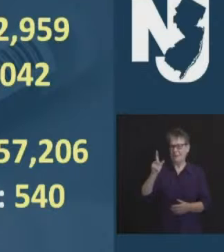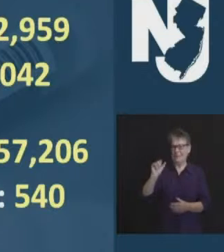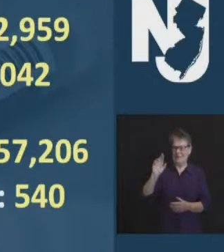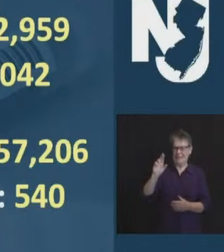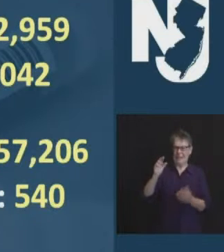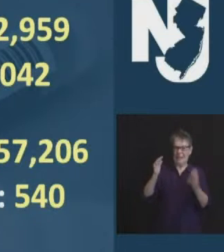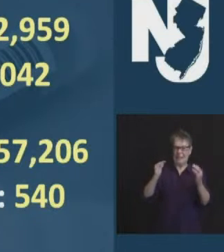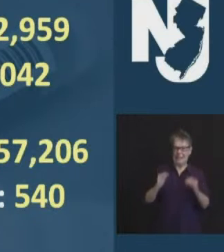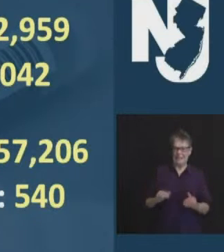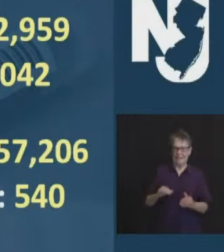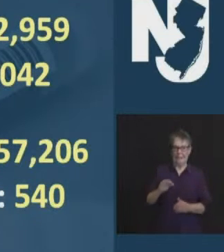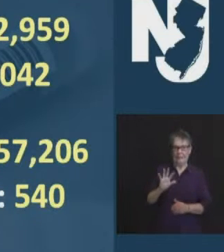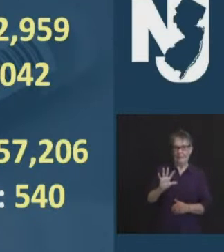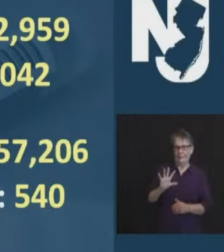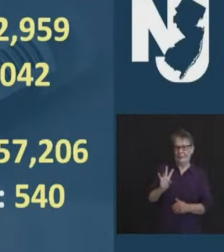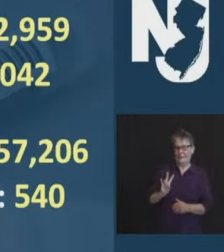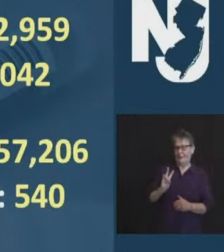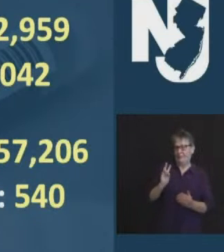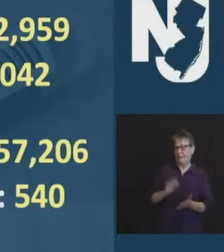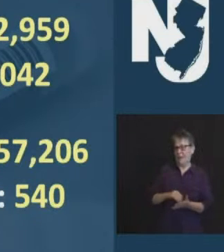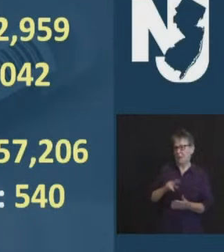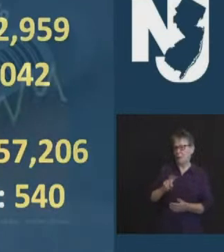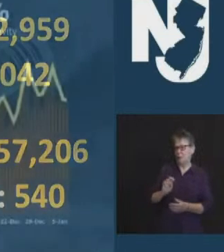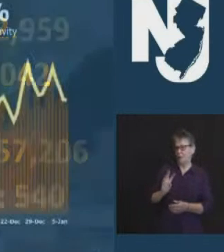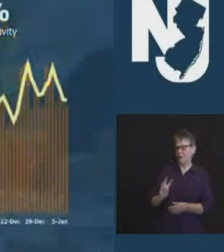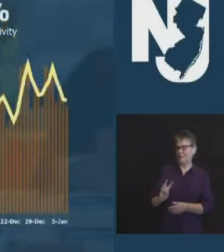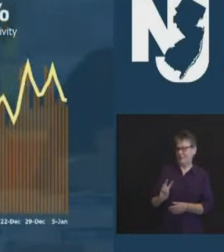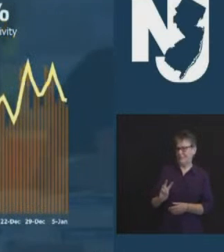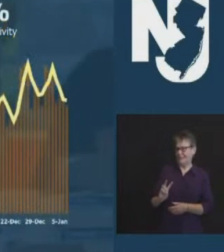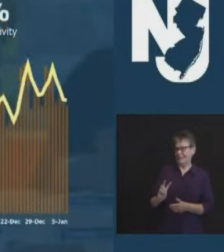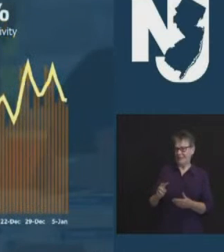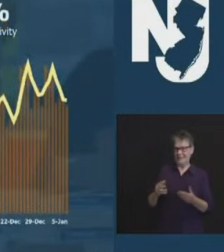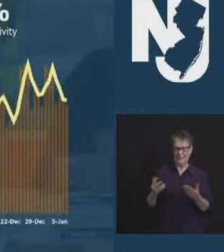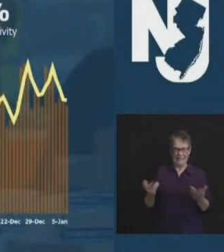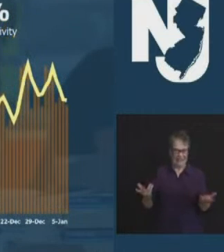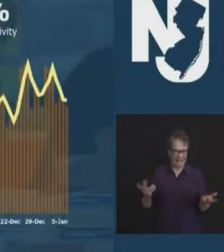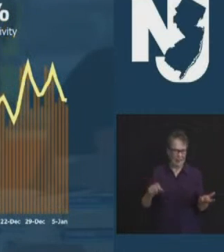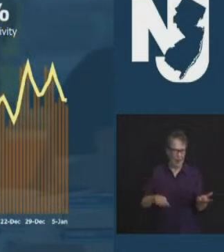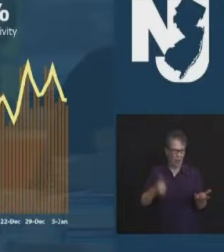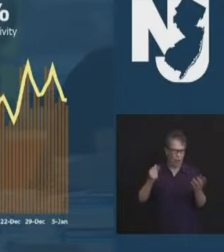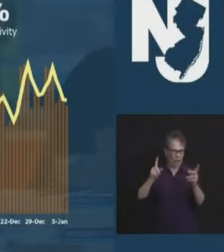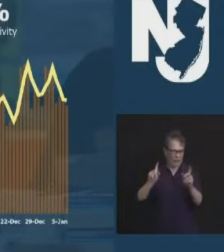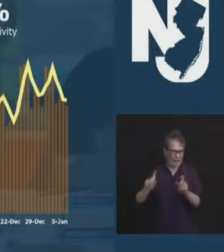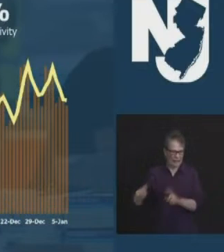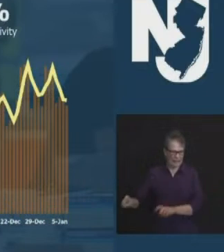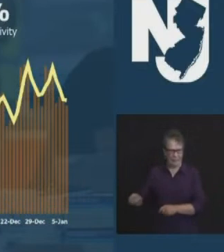57,206 antigen tests. The positivity rate for all of the